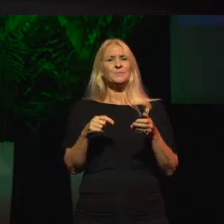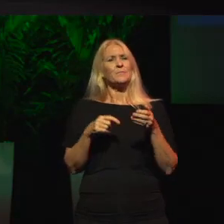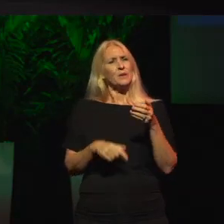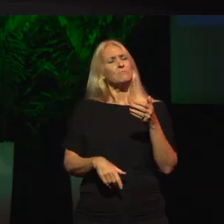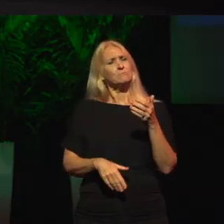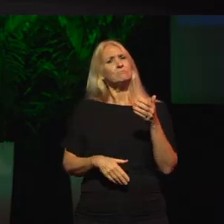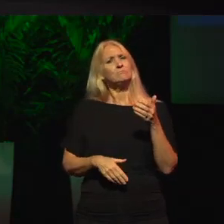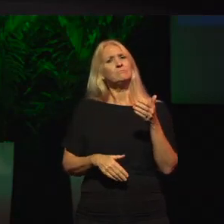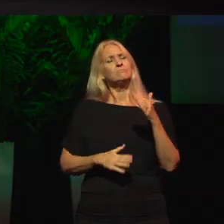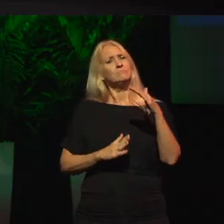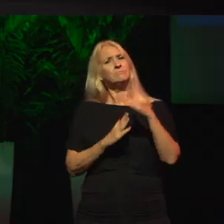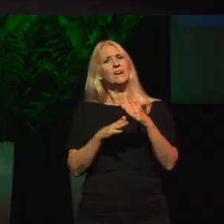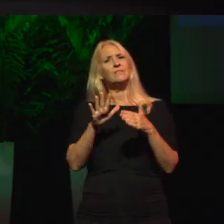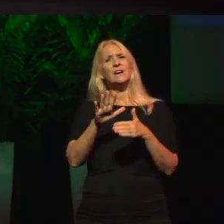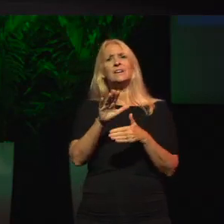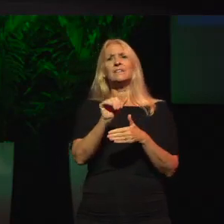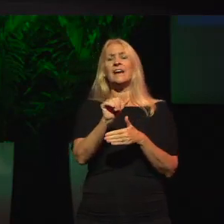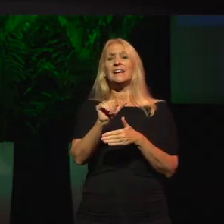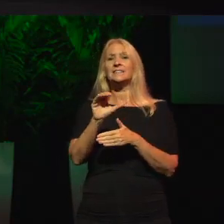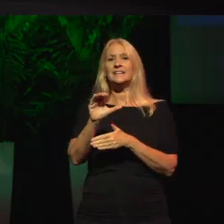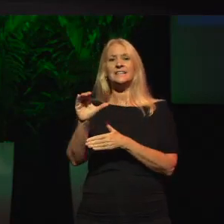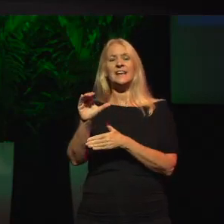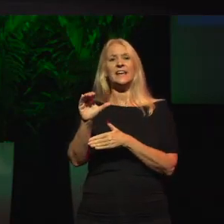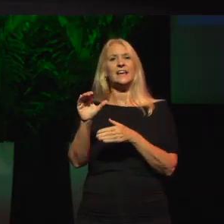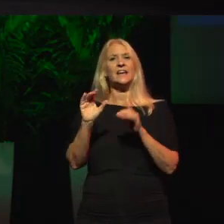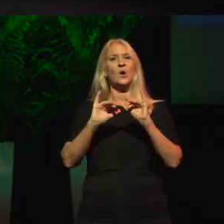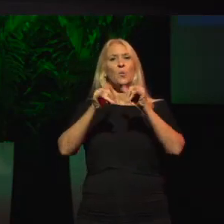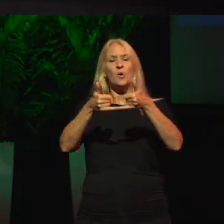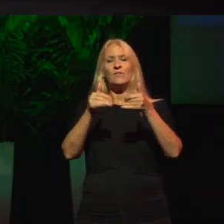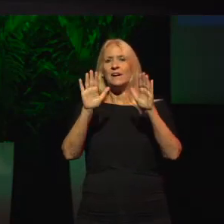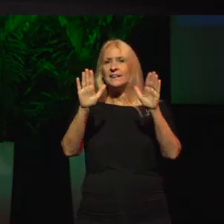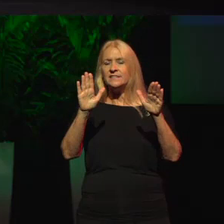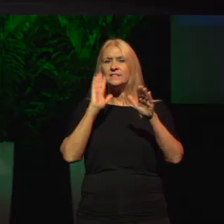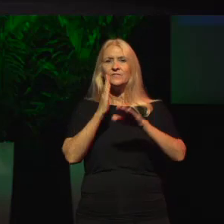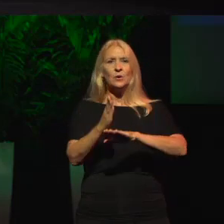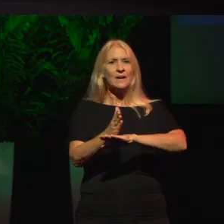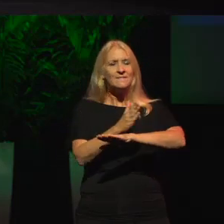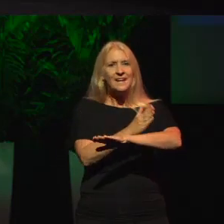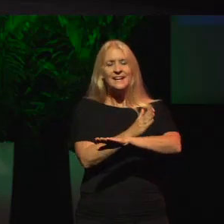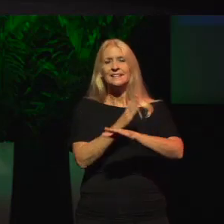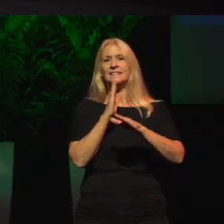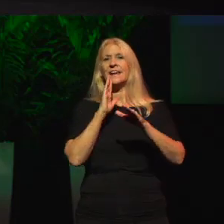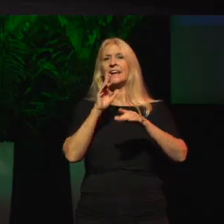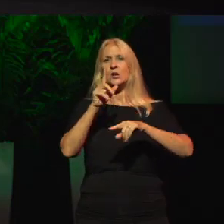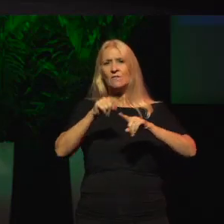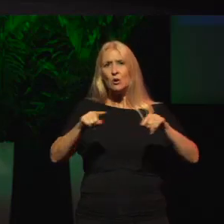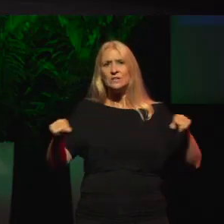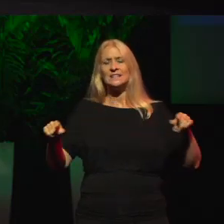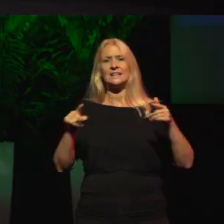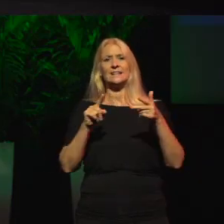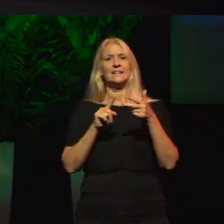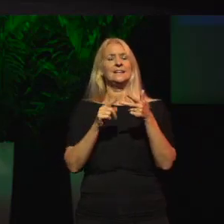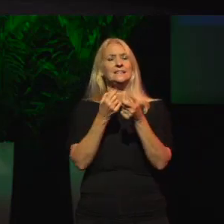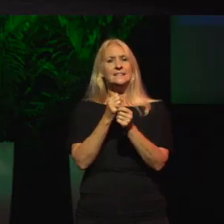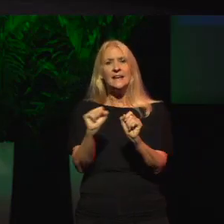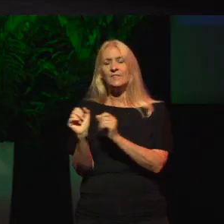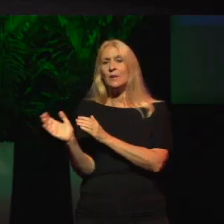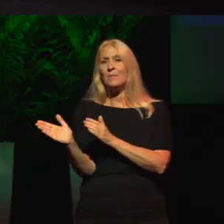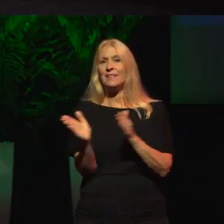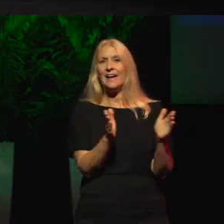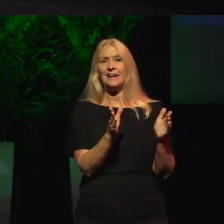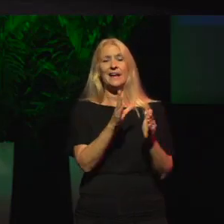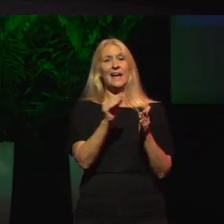for AACC's Awards for Excellence in the areas of advancing diversity, safety planning, and